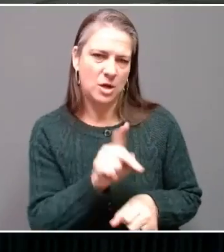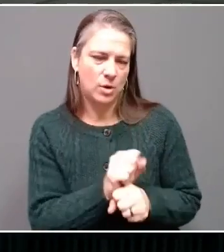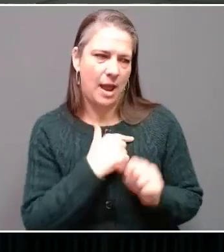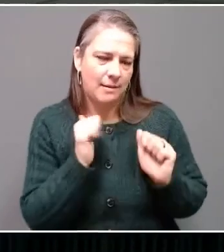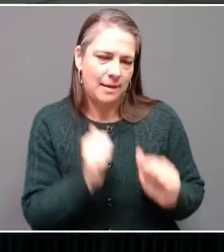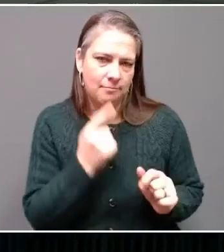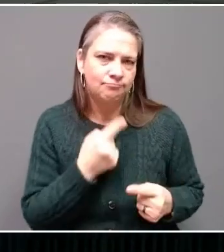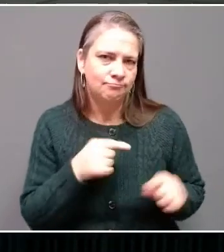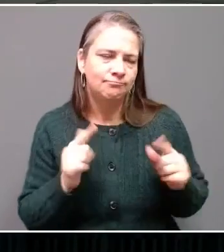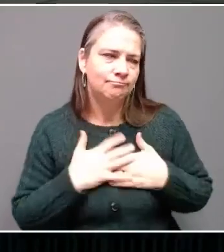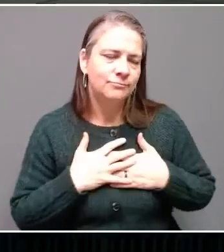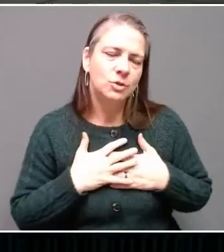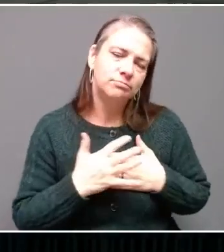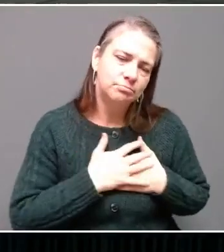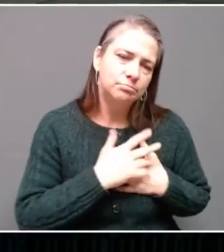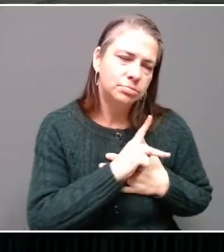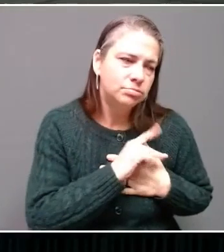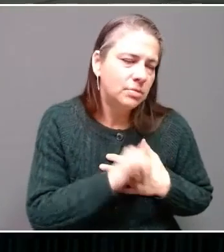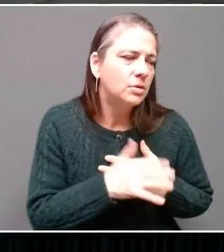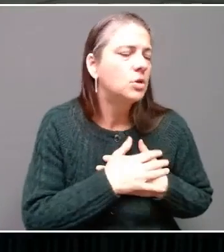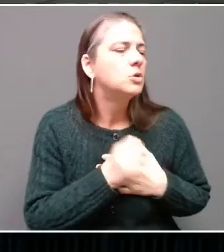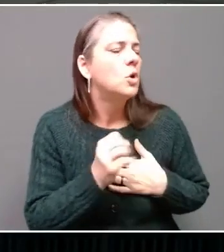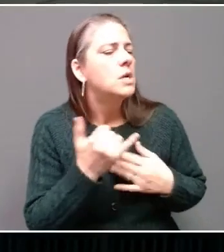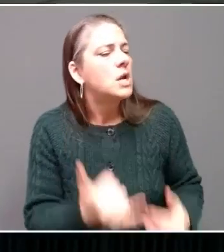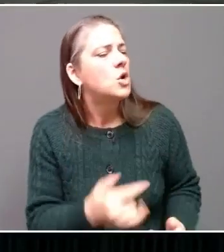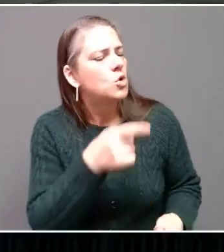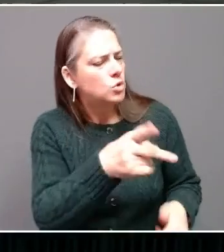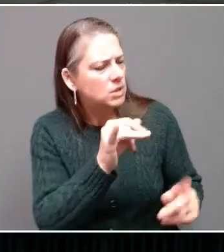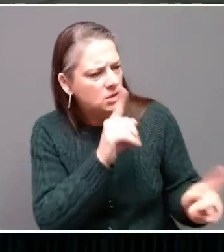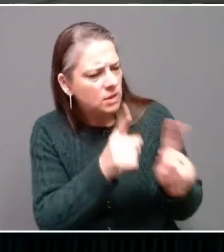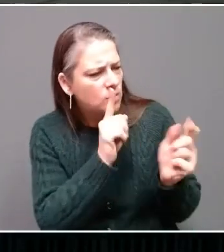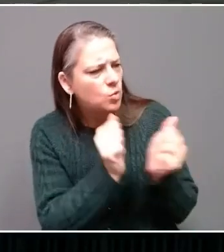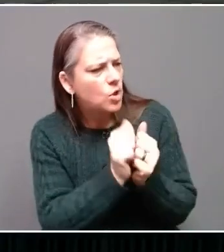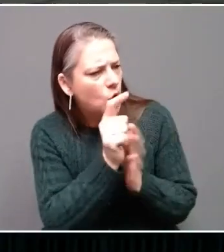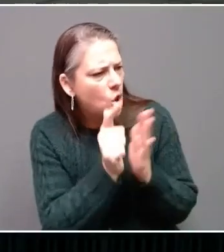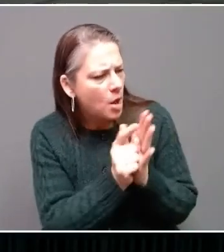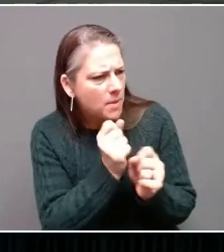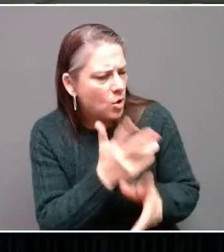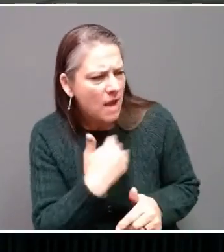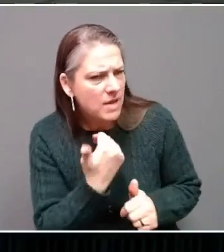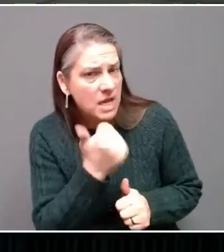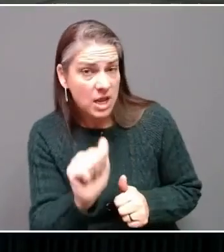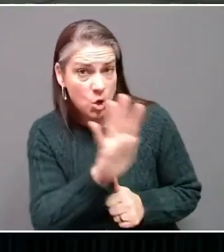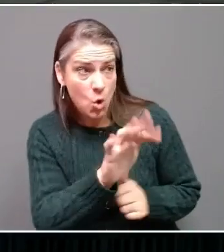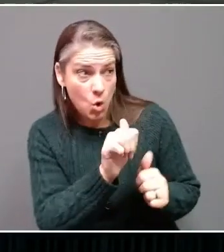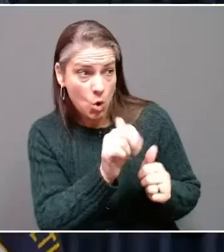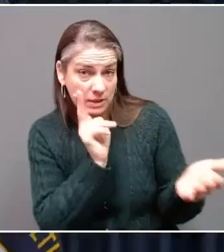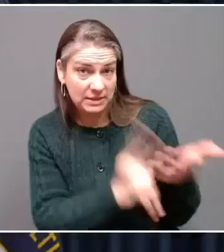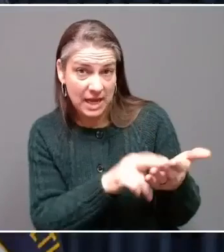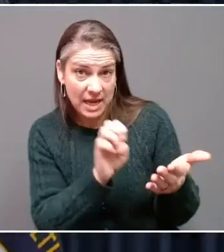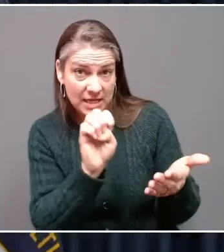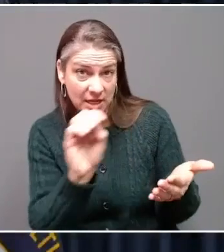getting passed than it ever has been before. Have you had conversations with lawmakers? Do you think the executive order made a difference? What is different this